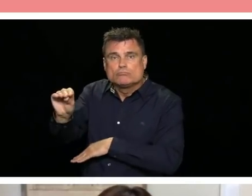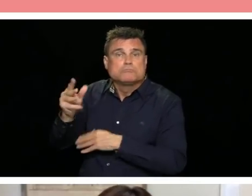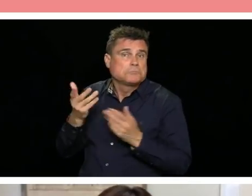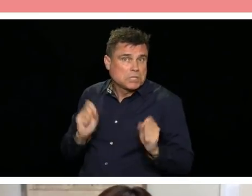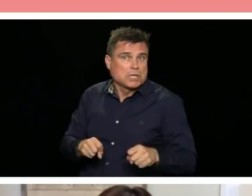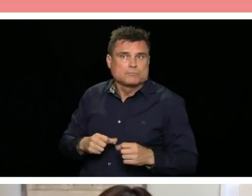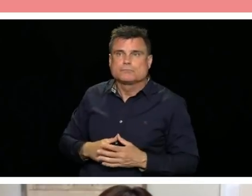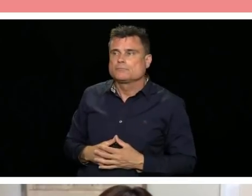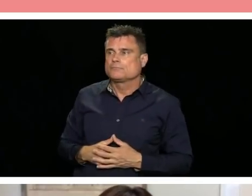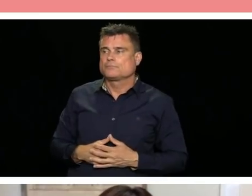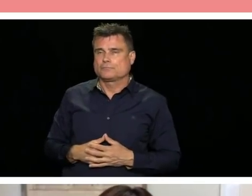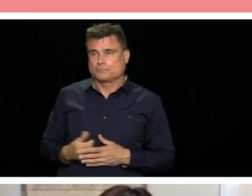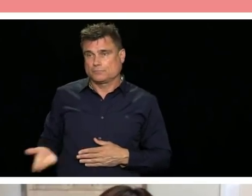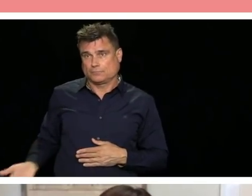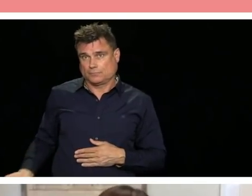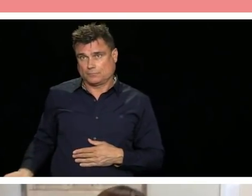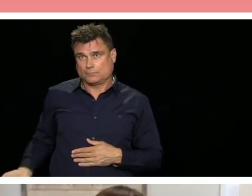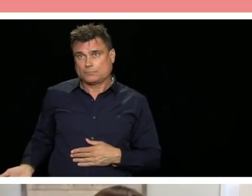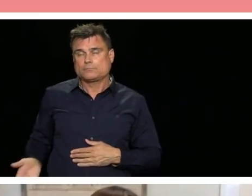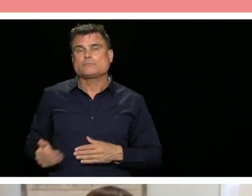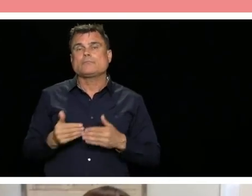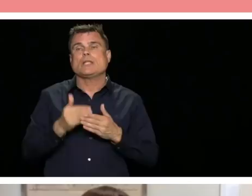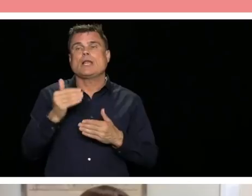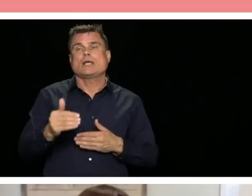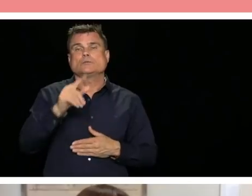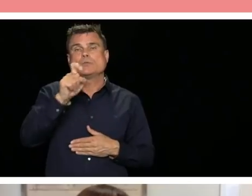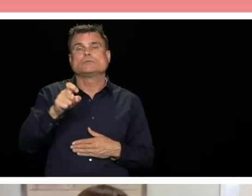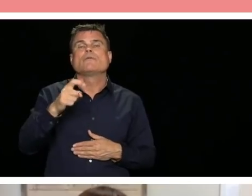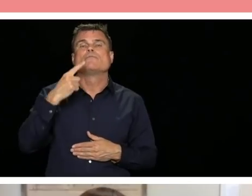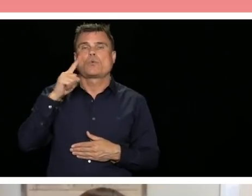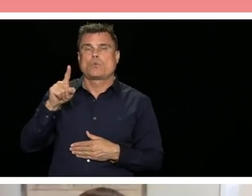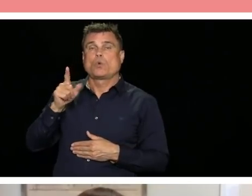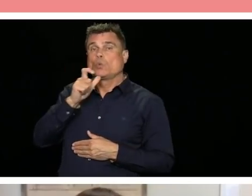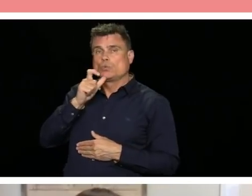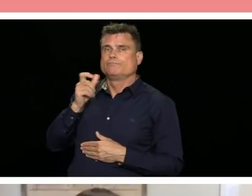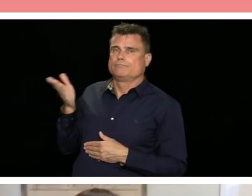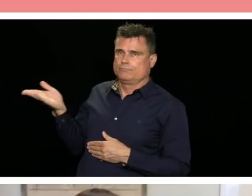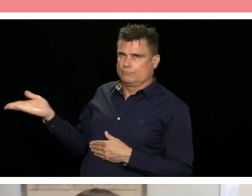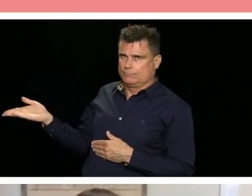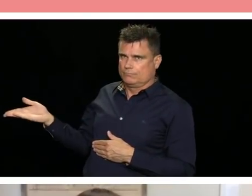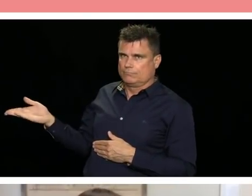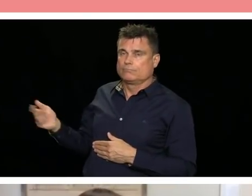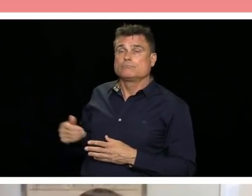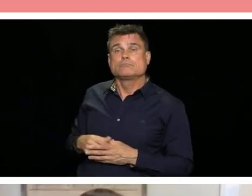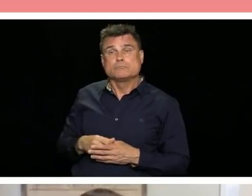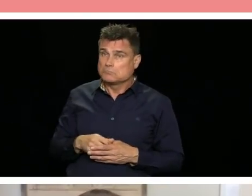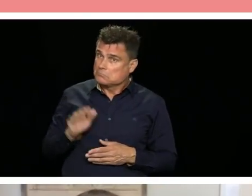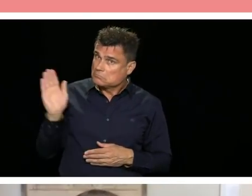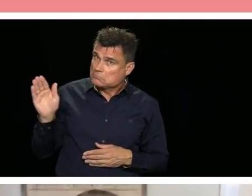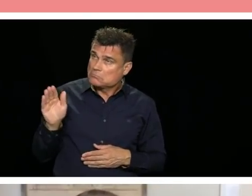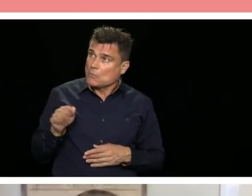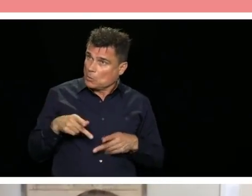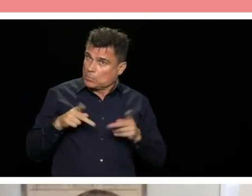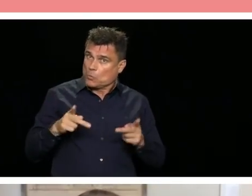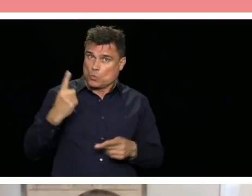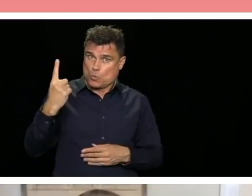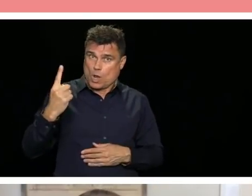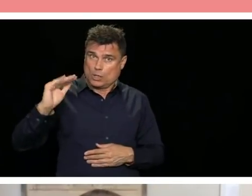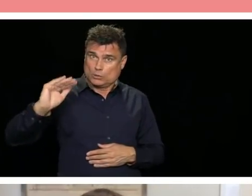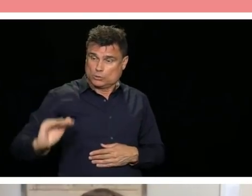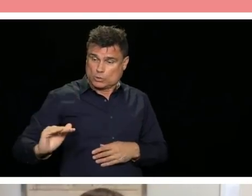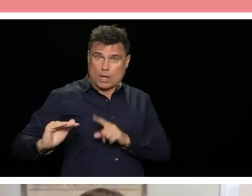Corneil. Can children attend multiple childcare programs, going from daycare to preschool as an